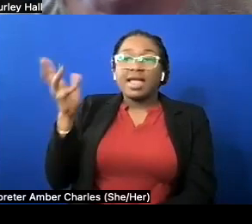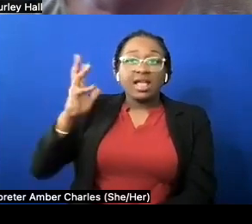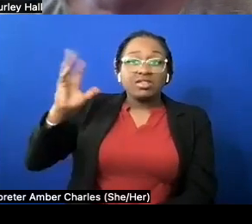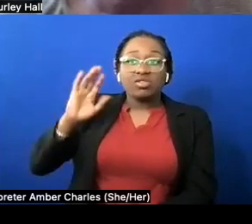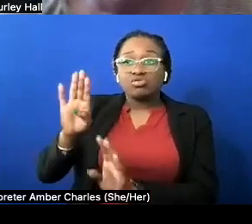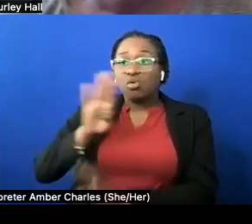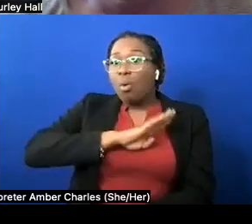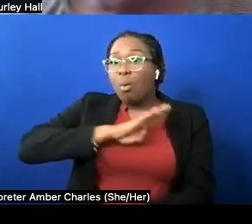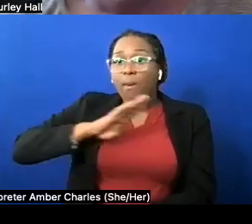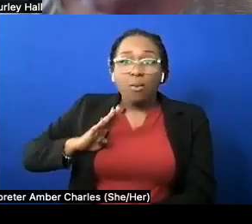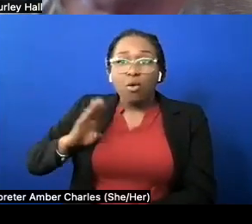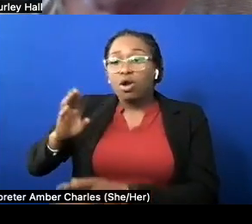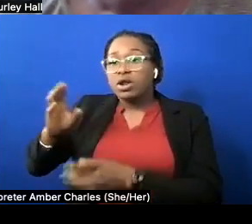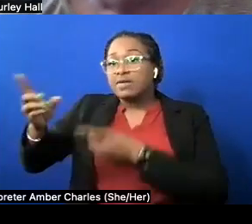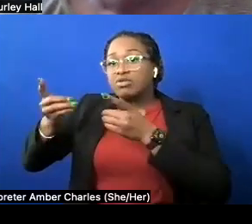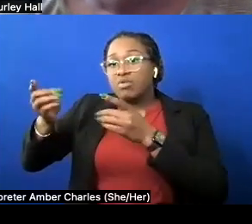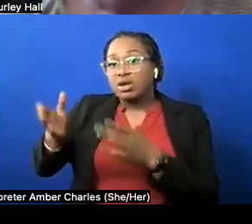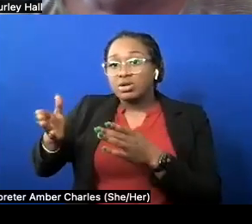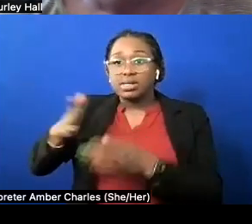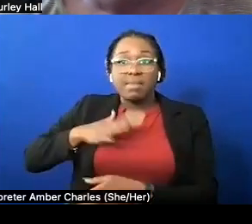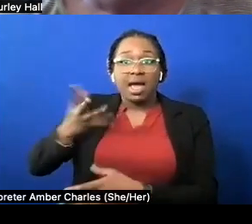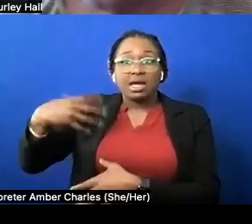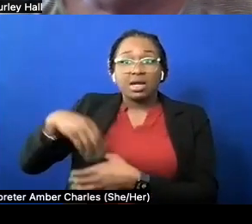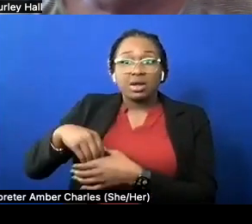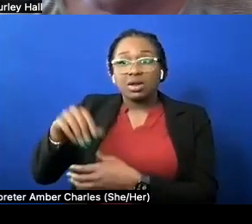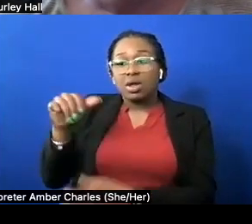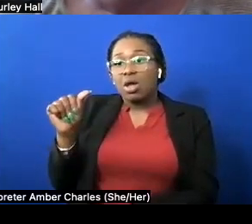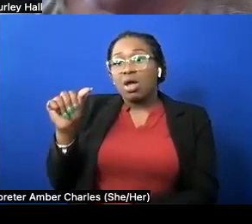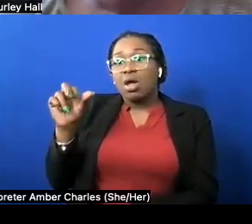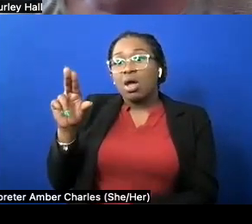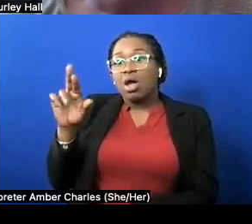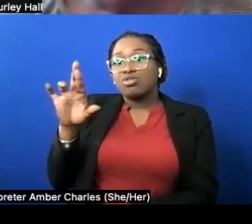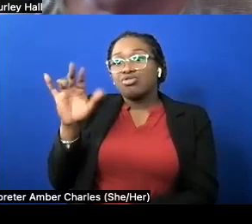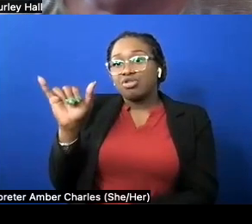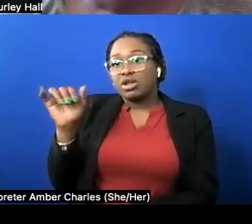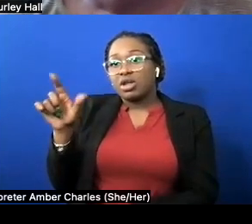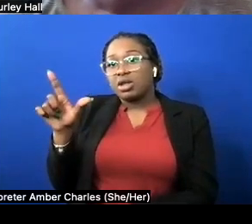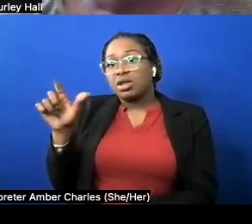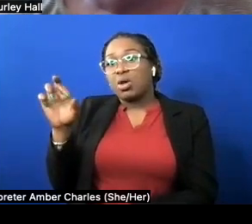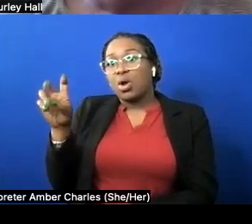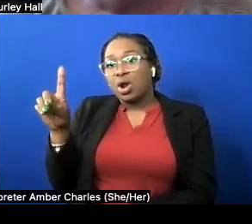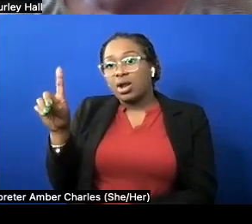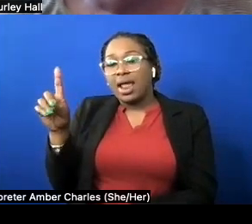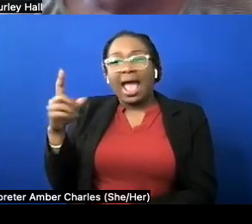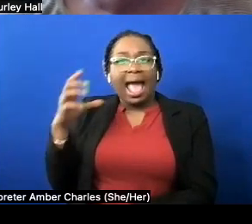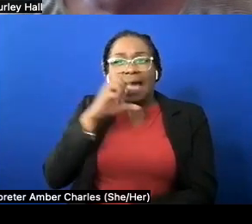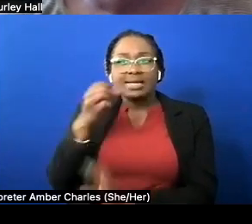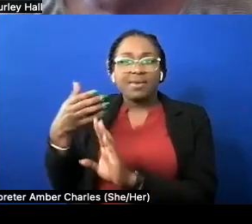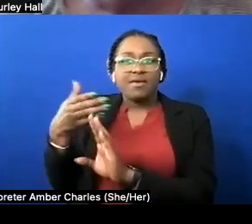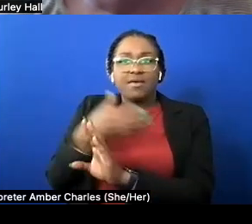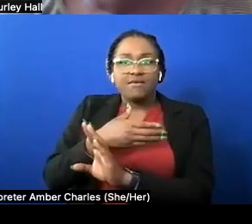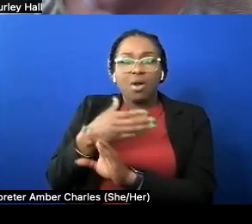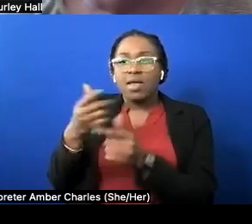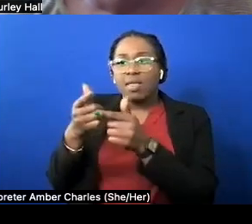of which mine includes Audre Lorde, right? Who I guess before the language of